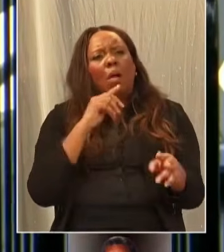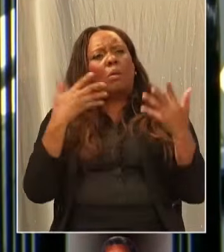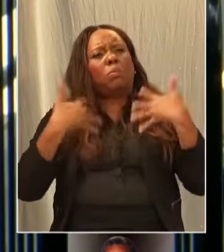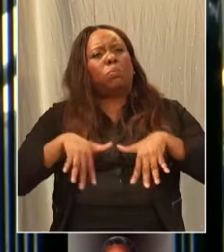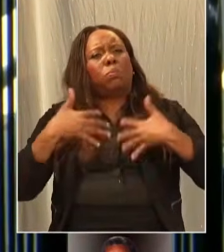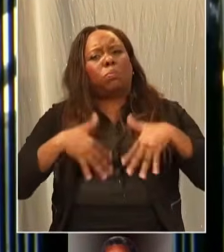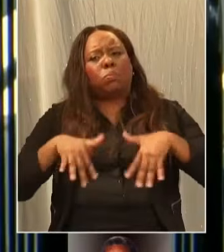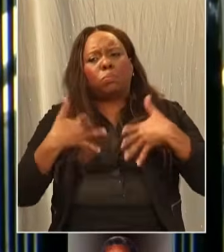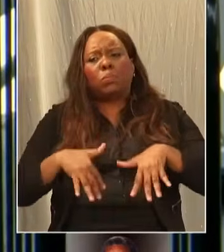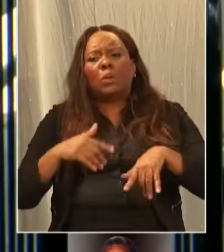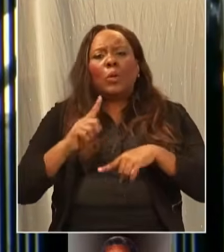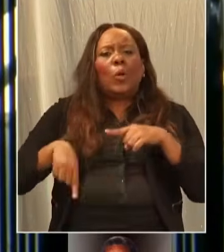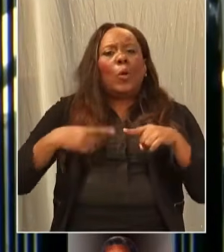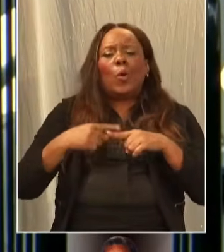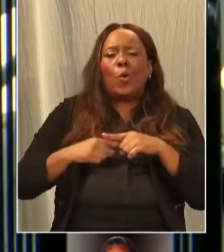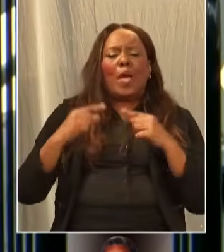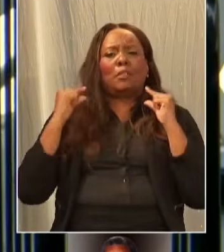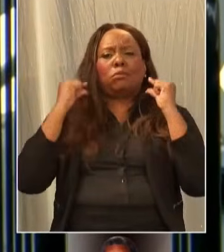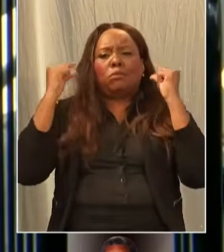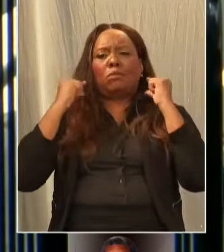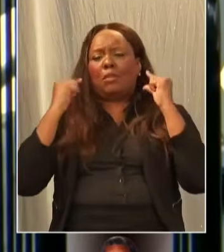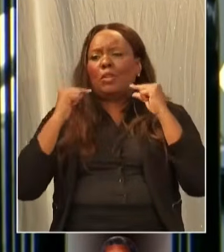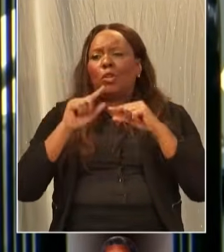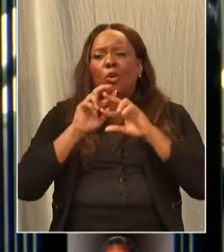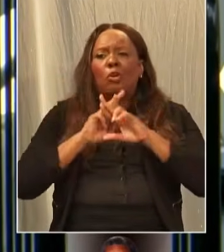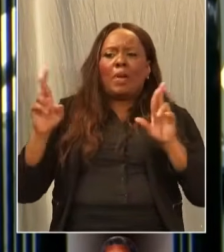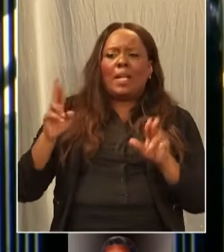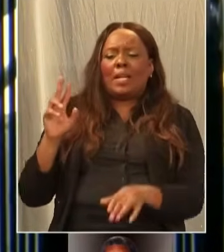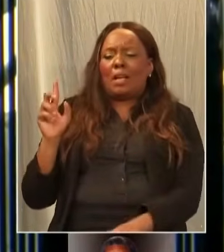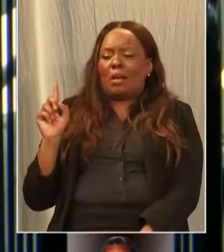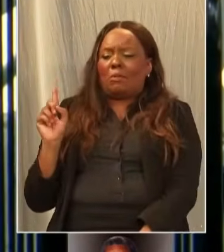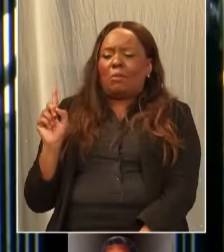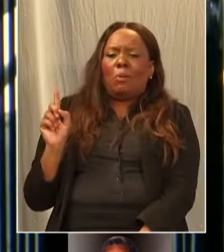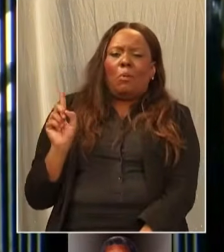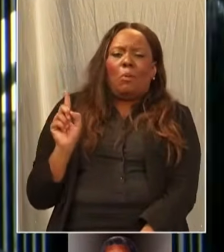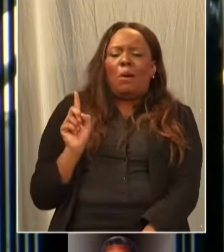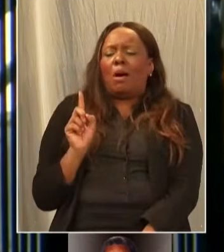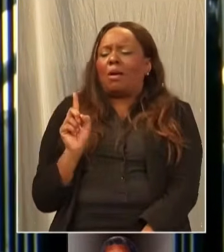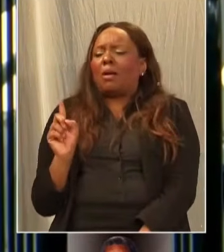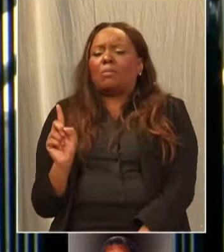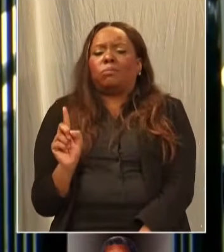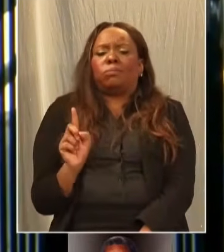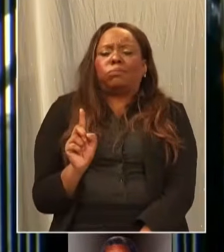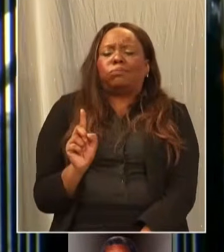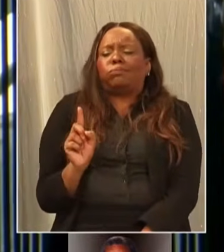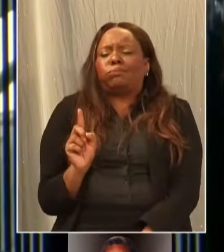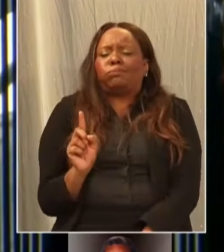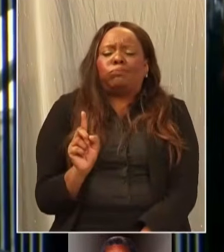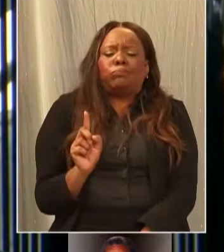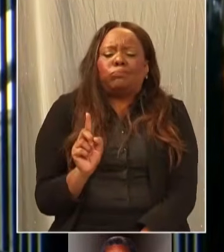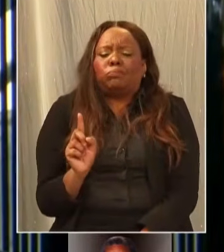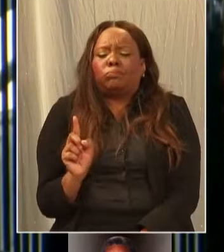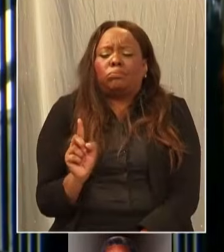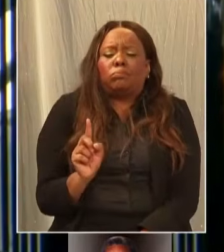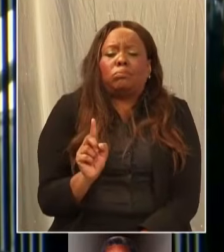emerged from the pavilion of the Georgetown Cricket Club, his weight leaning slightly